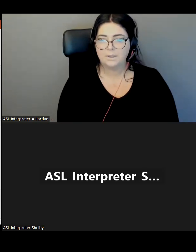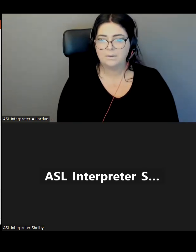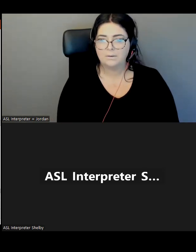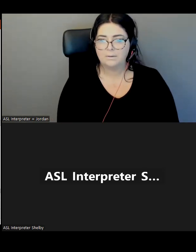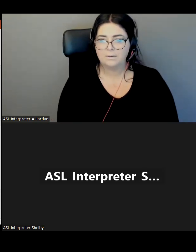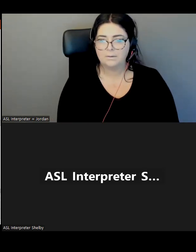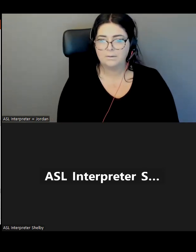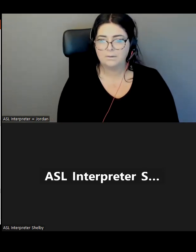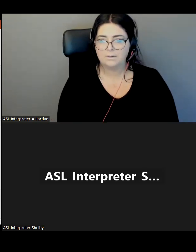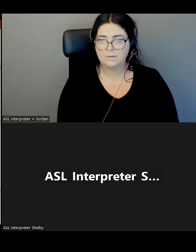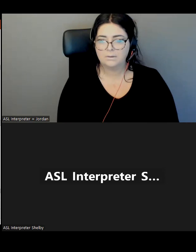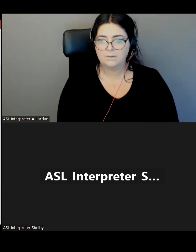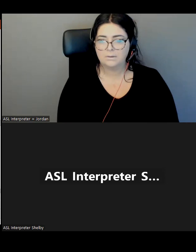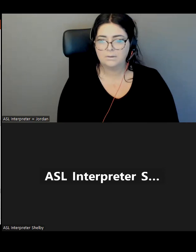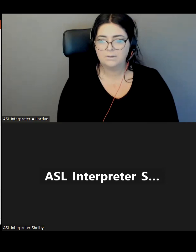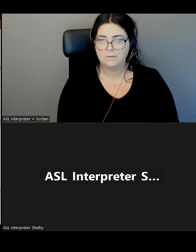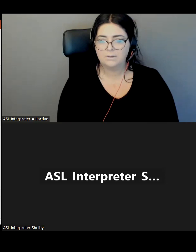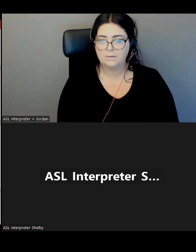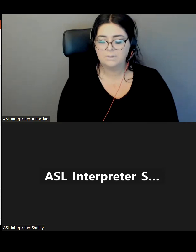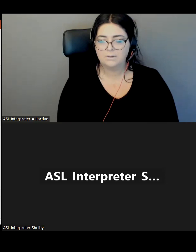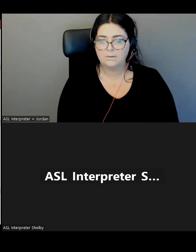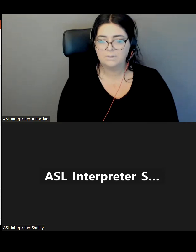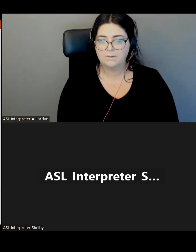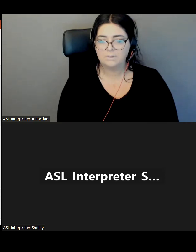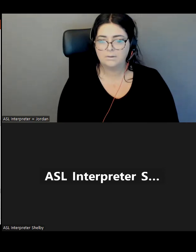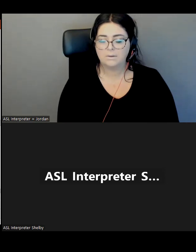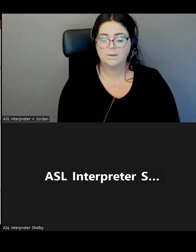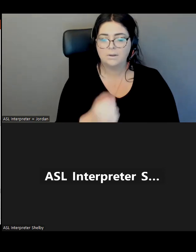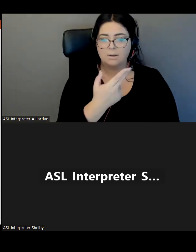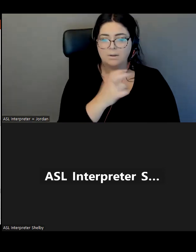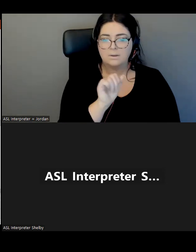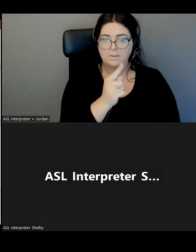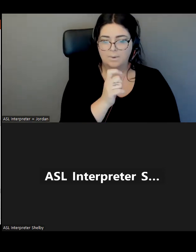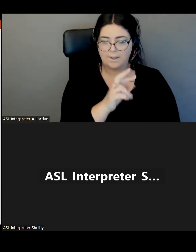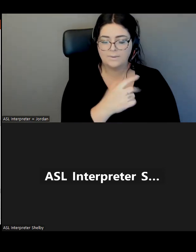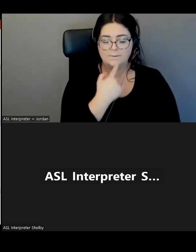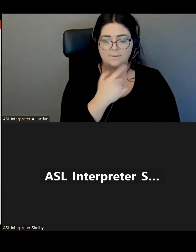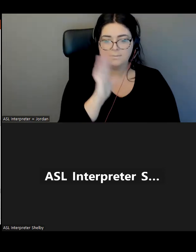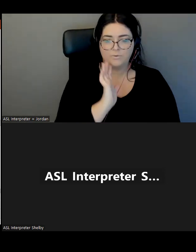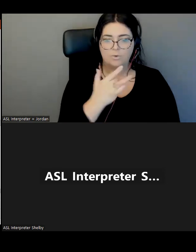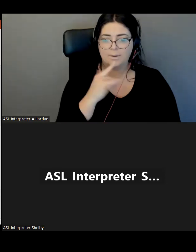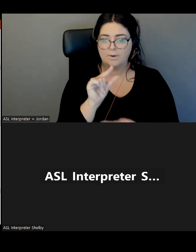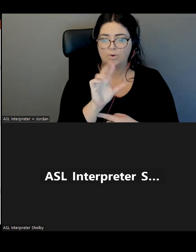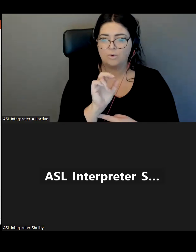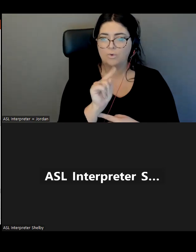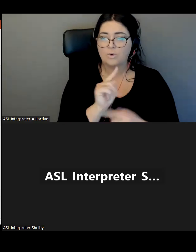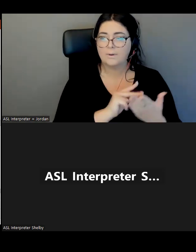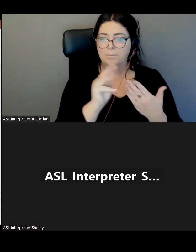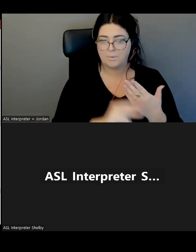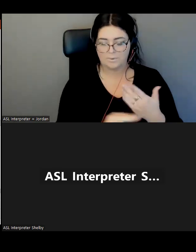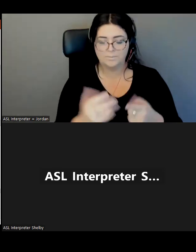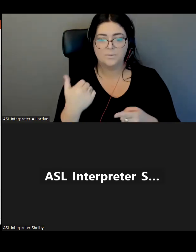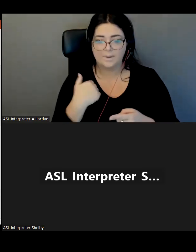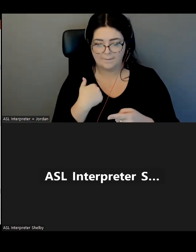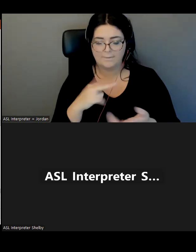So as Heather mentioned earlier, we do have a grant program that's available that allows groups